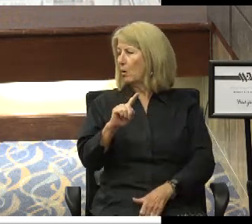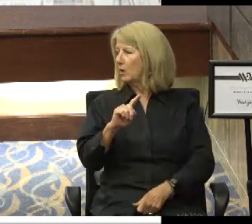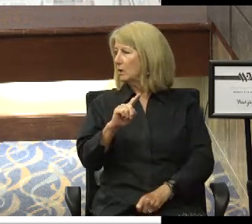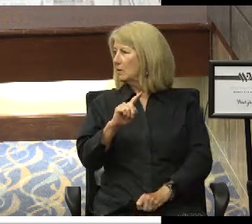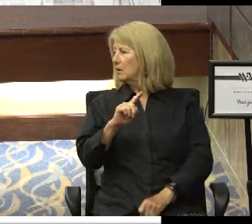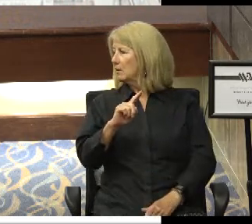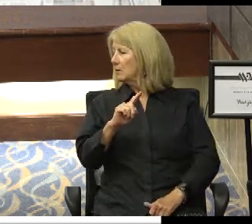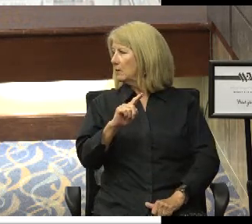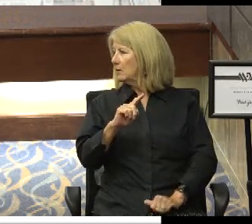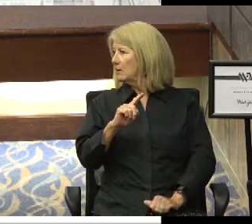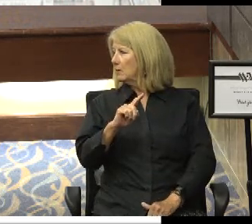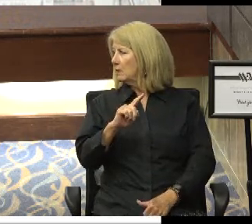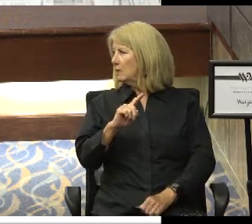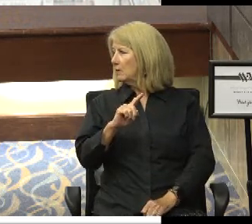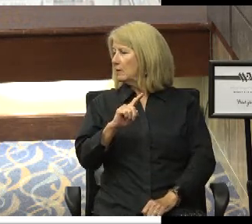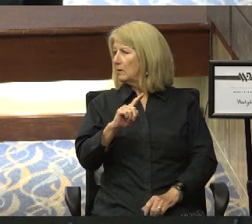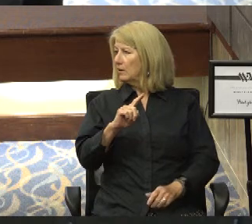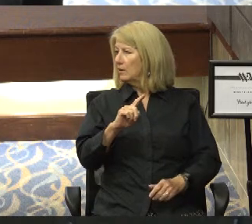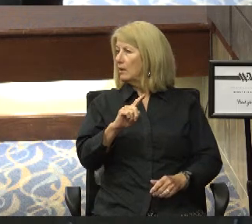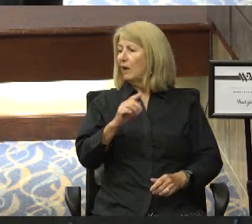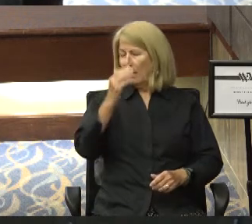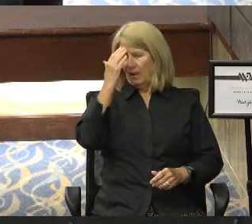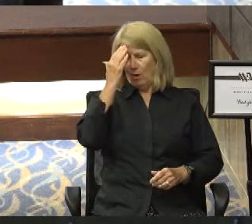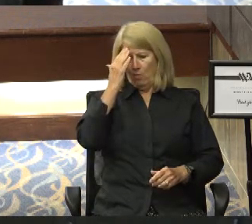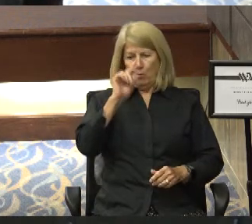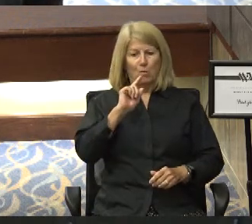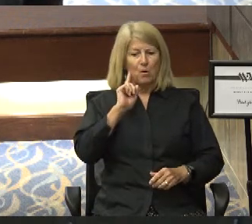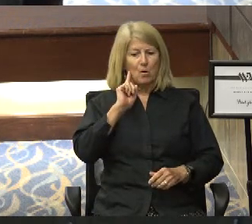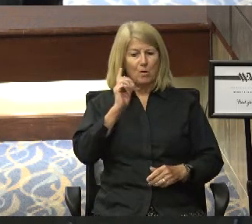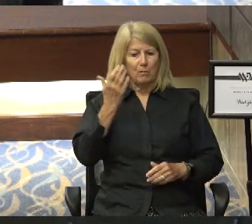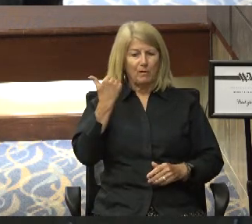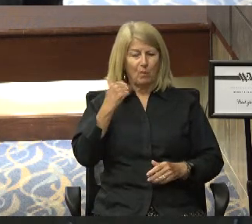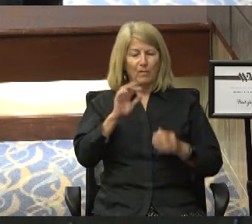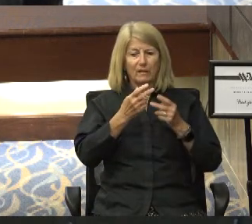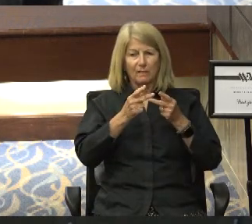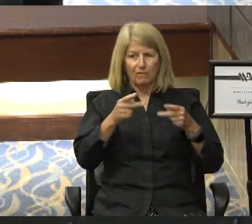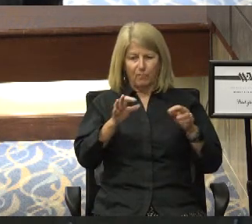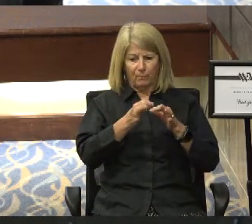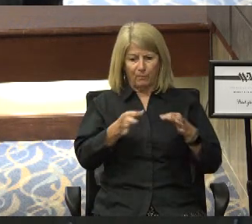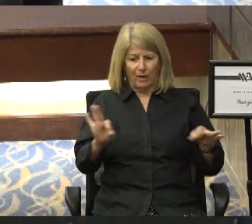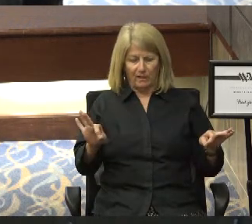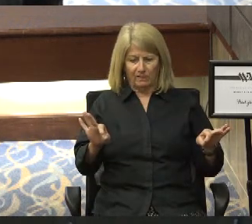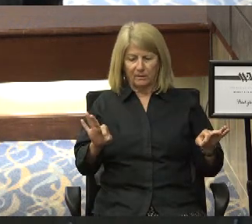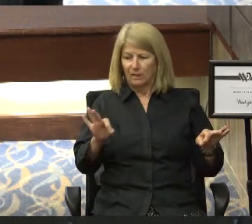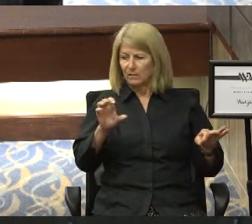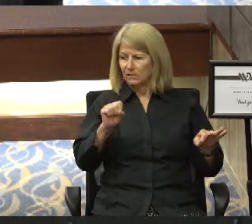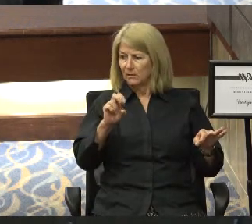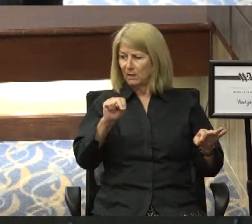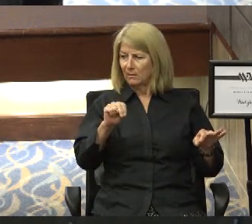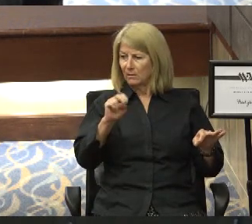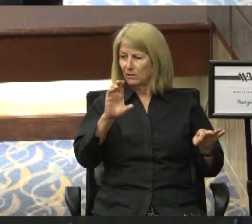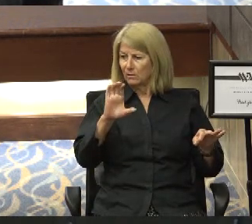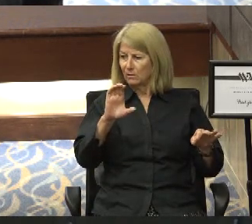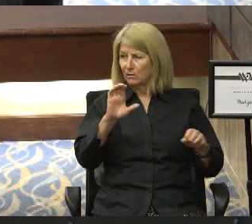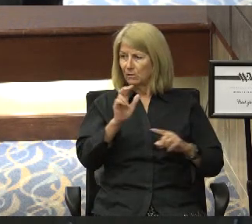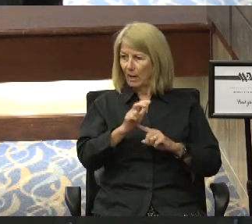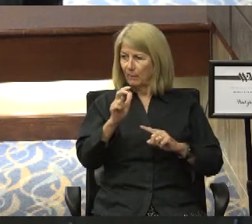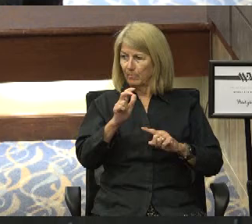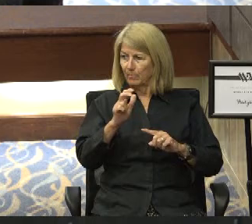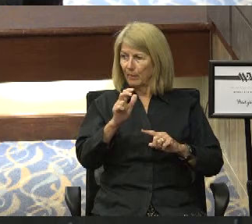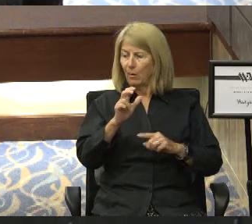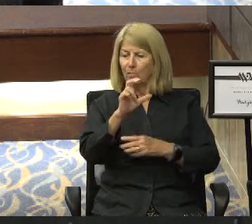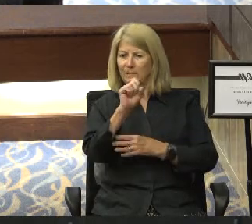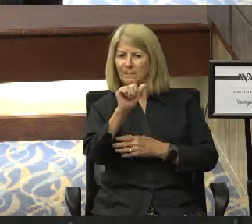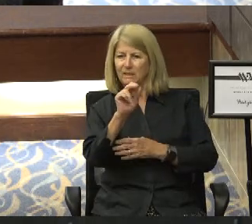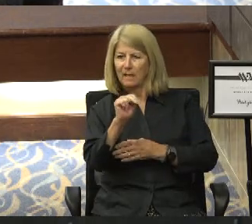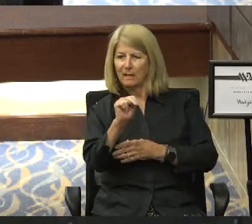That's right in the middle of, I know you've heard this phrase, Sandtown. That was our community, Sandtown.